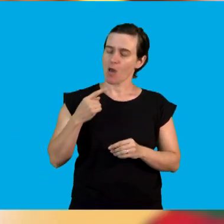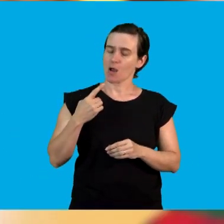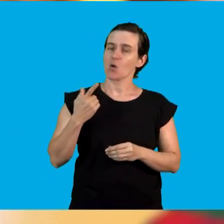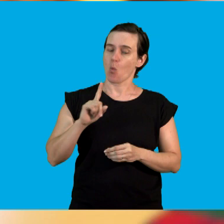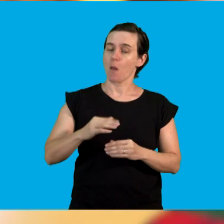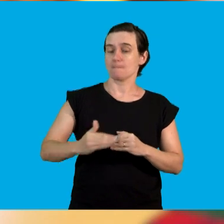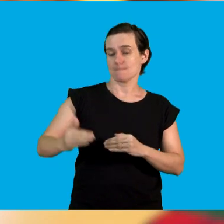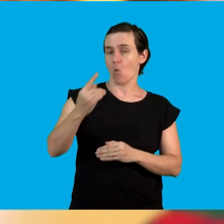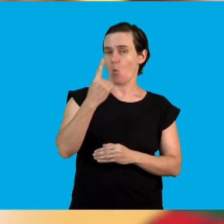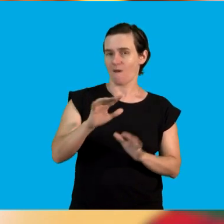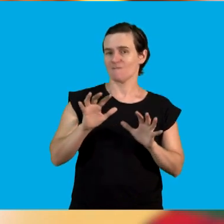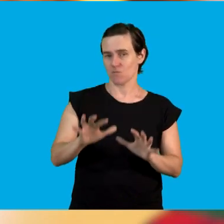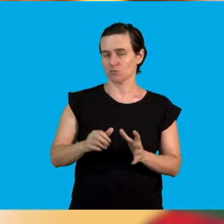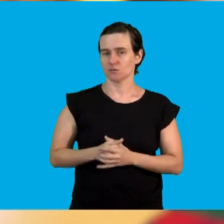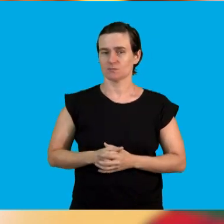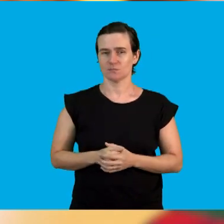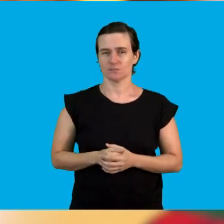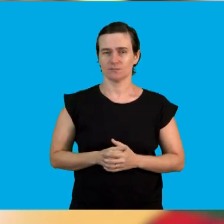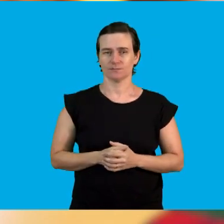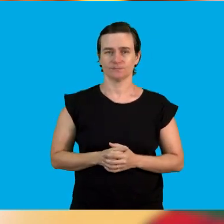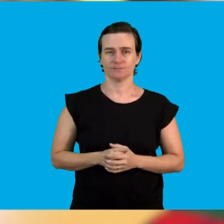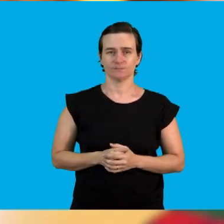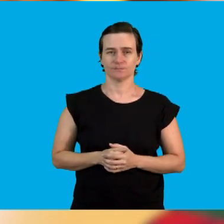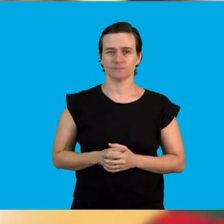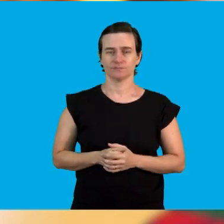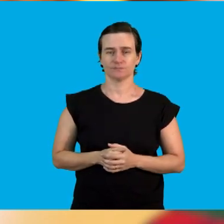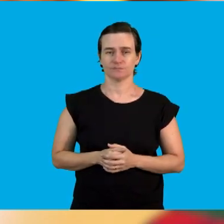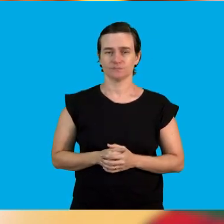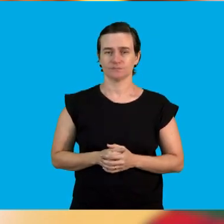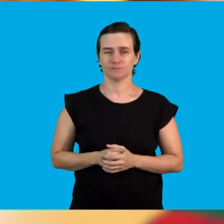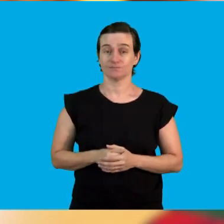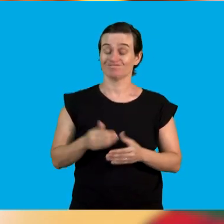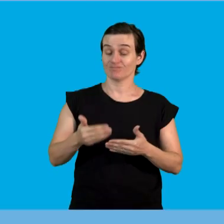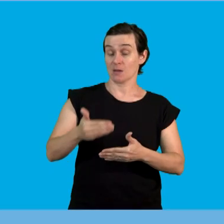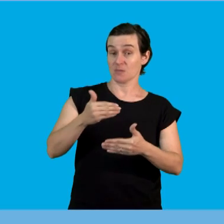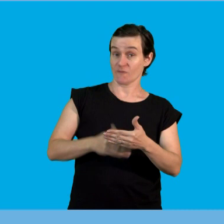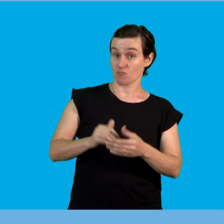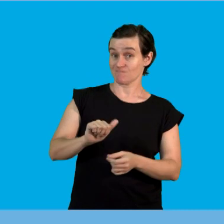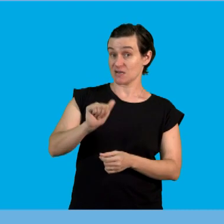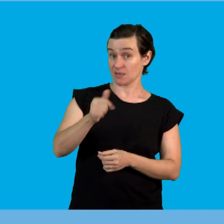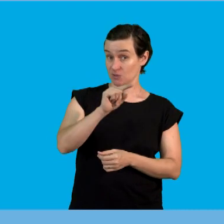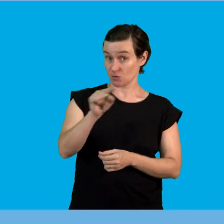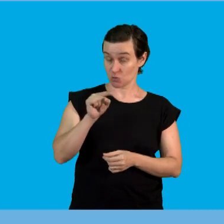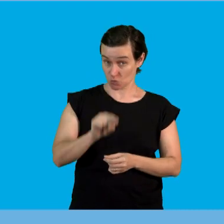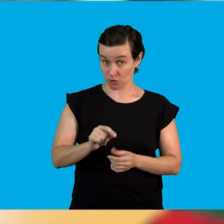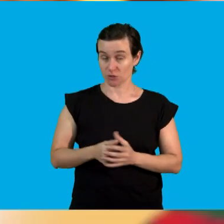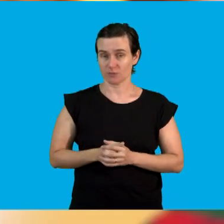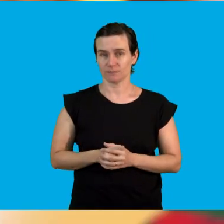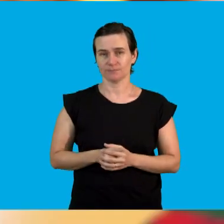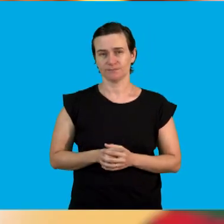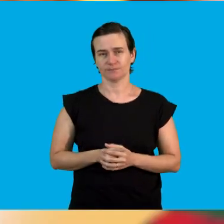there's always more than one force acting on the object. So now, before moving on to our next set of